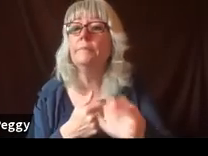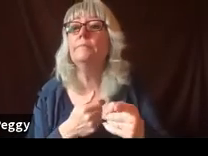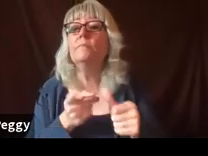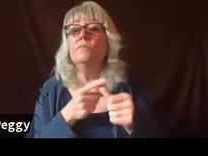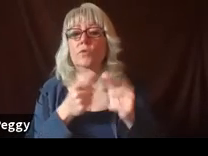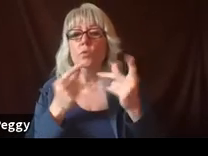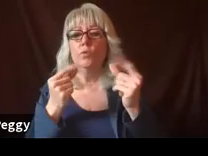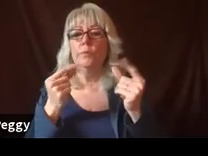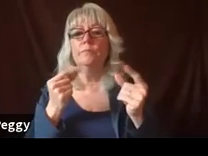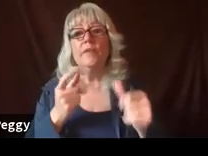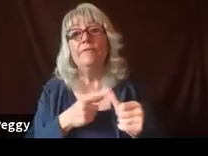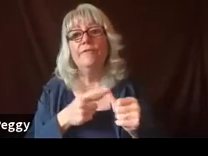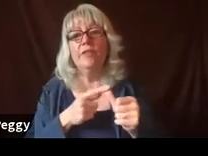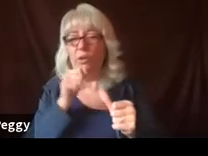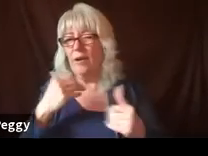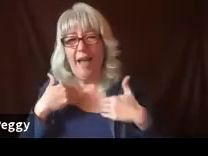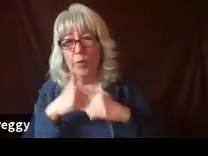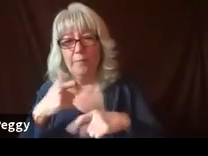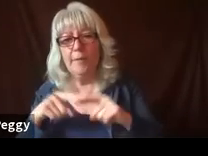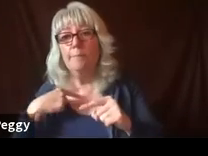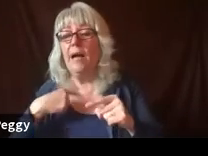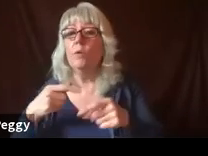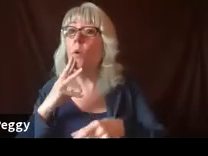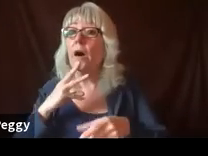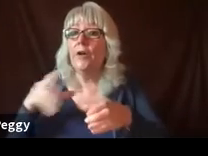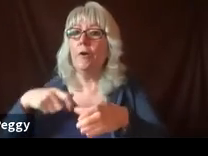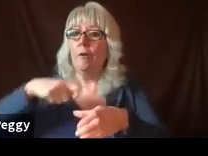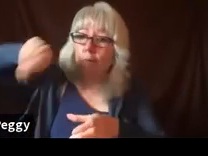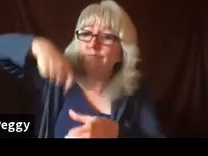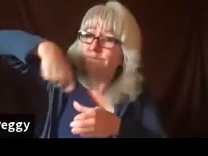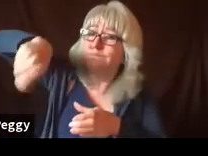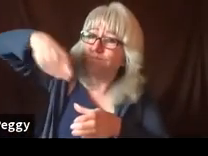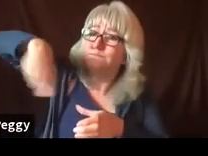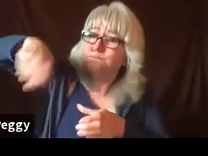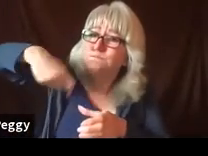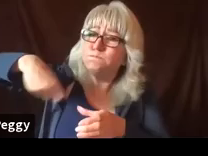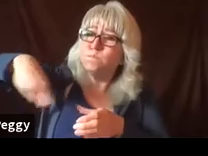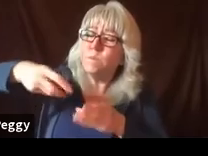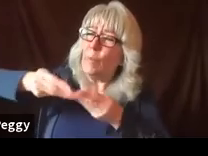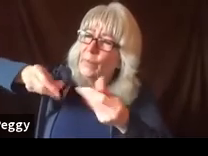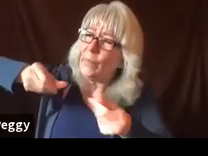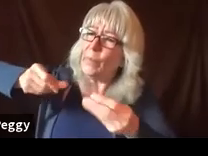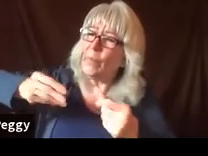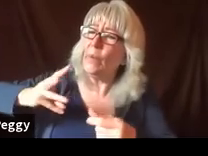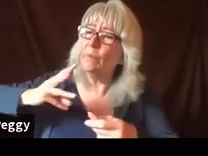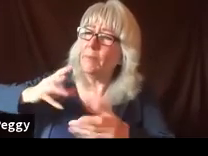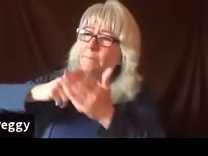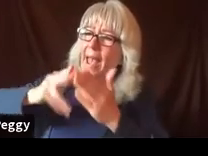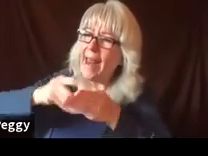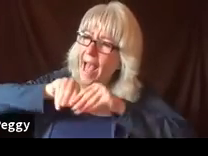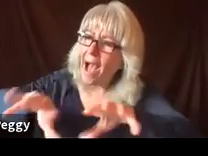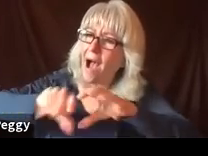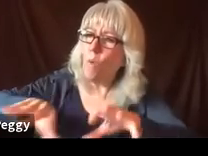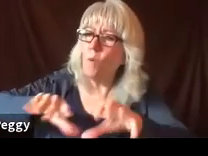first, I don't have brushes with me right now. You just swish, swish, swish, get all the paint you can out into the water.